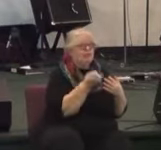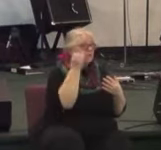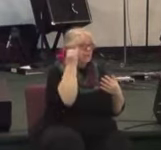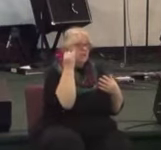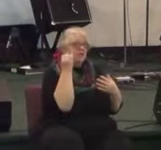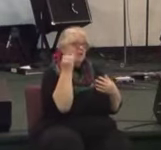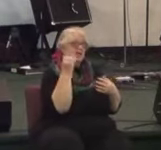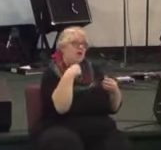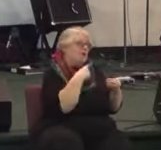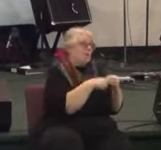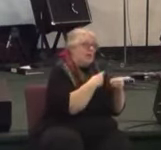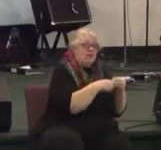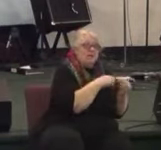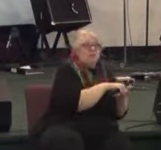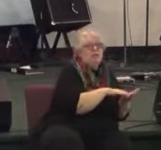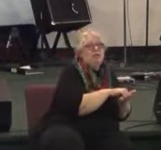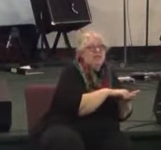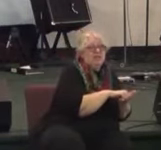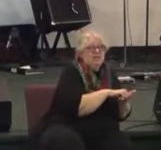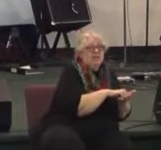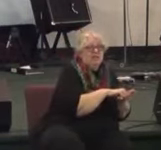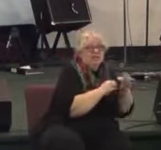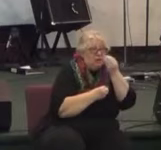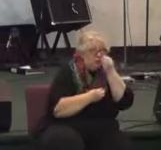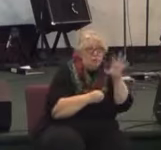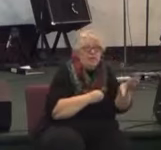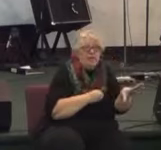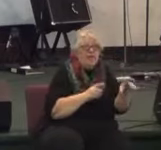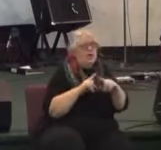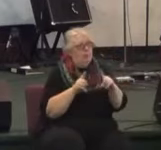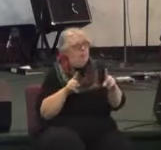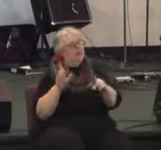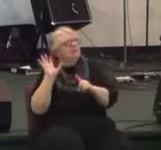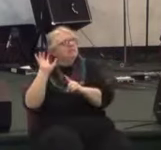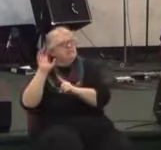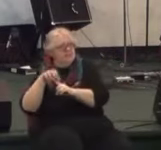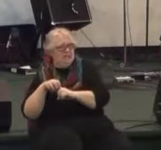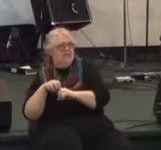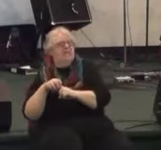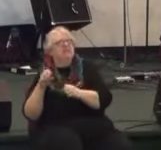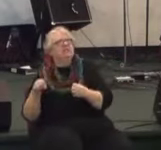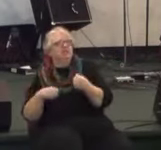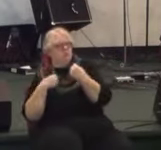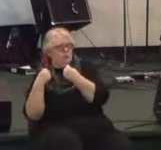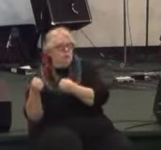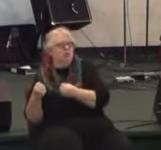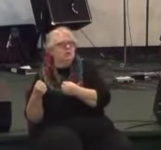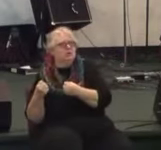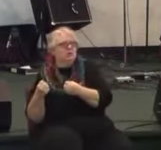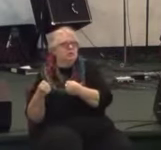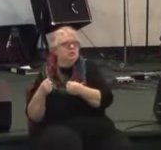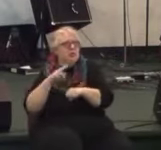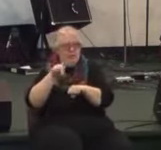attack the church and attack the leaders. That's where the opposition's coming from, so that's where they go to.